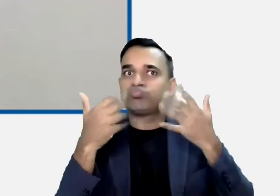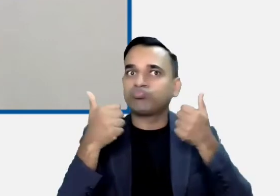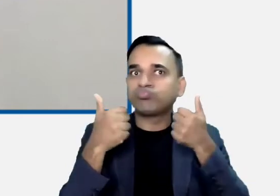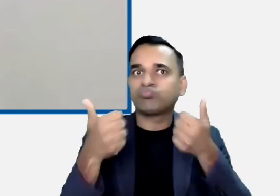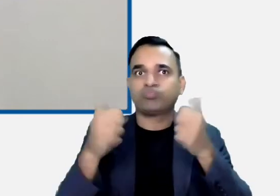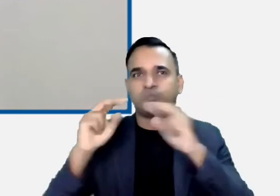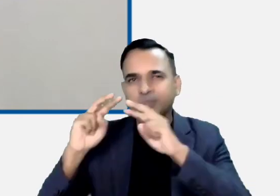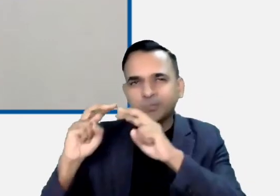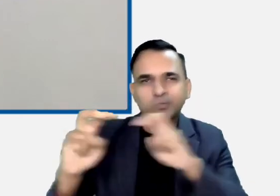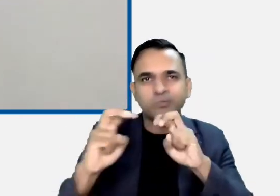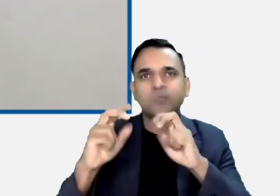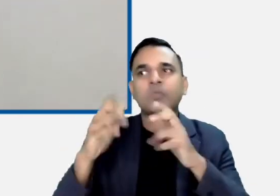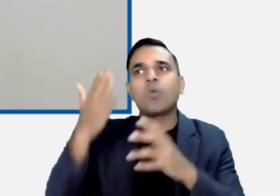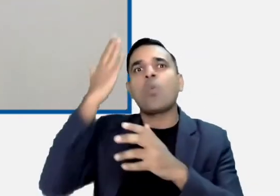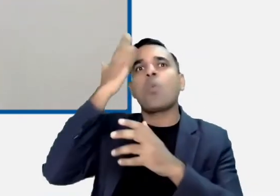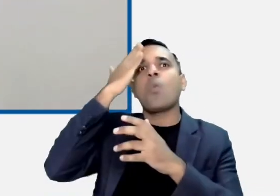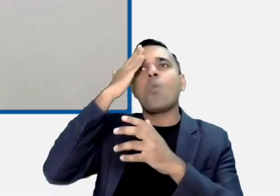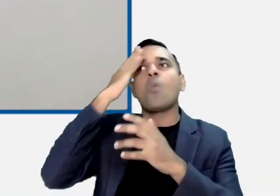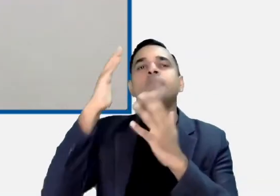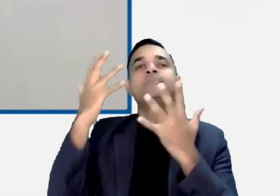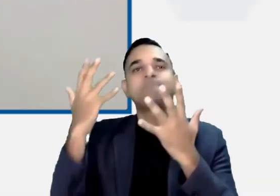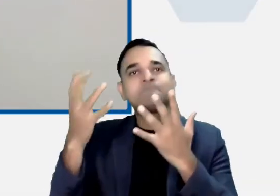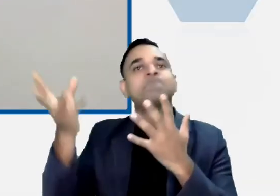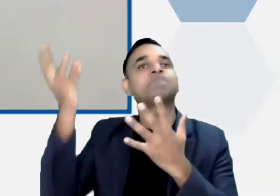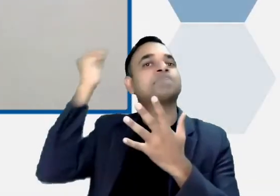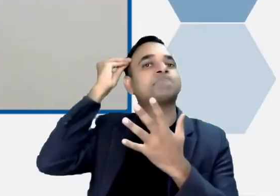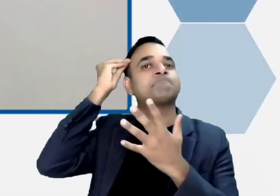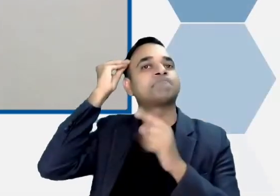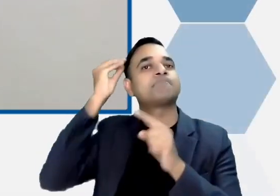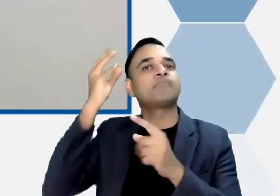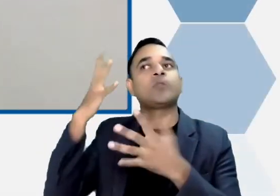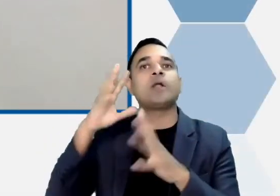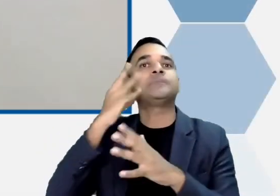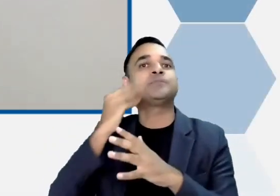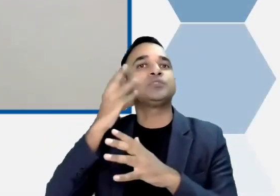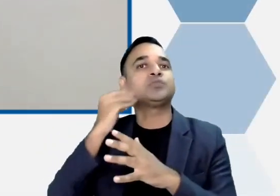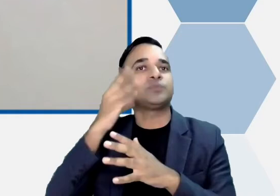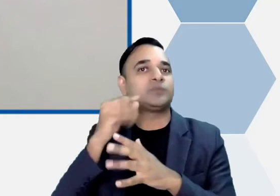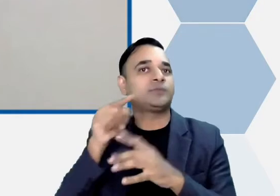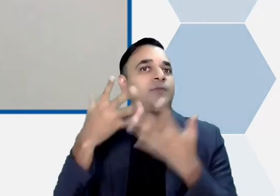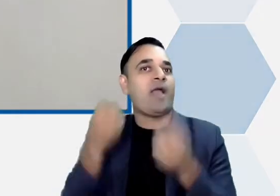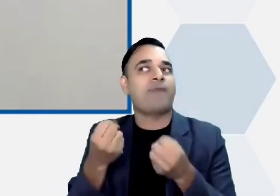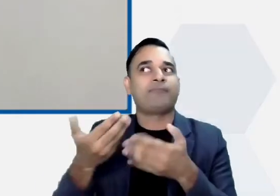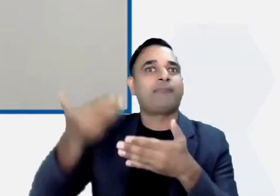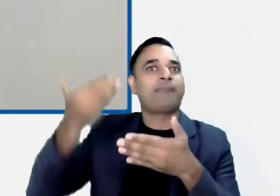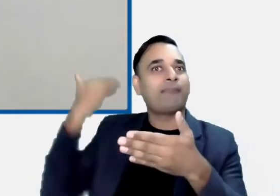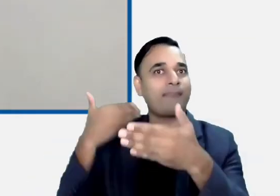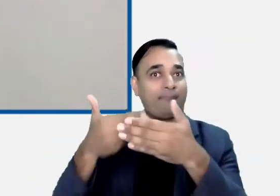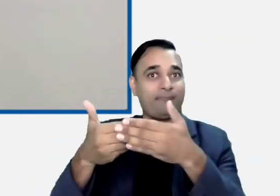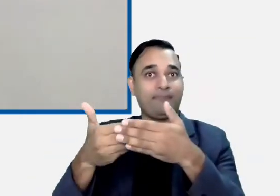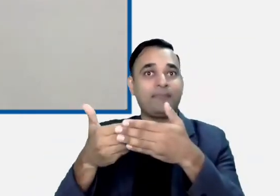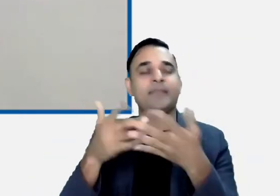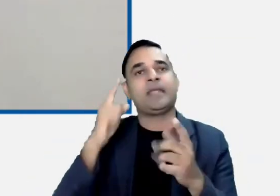wanted to emphasize also the new areas that you mentioned based on the priorities. What I found interesting